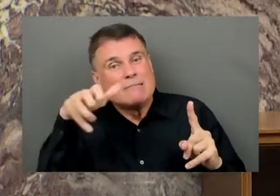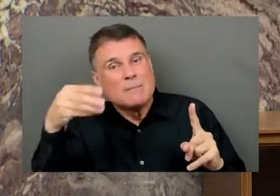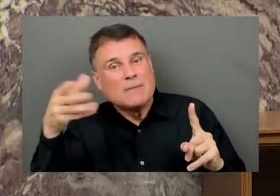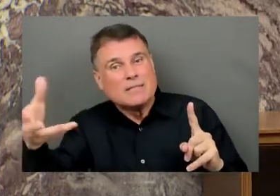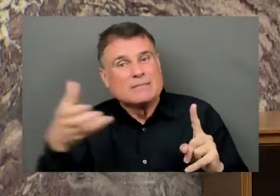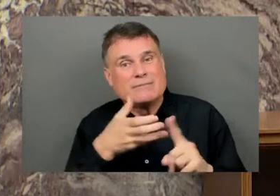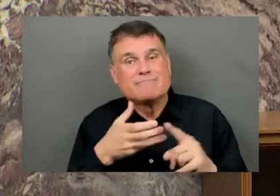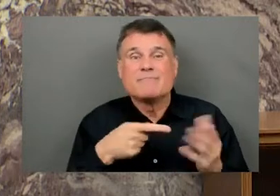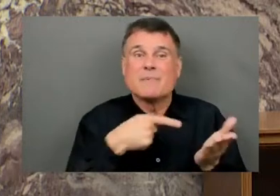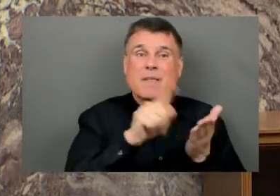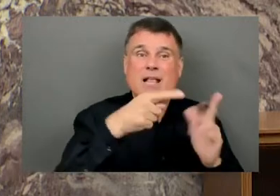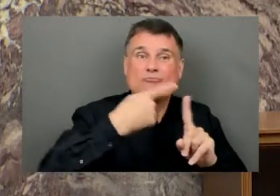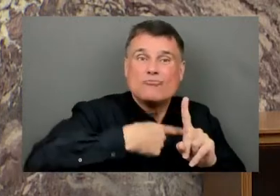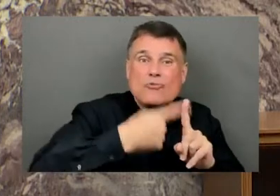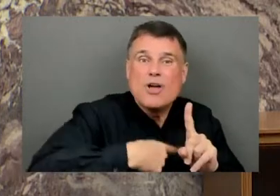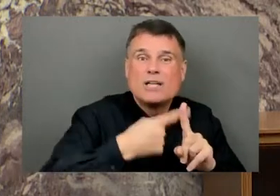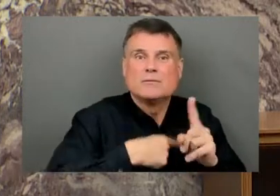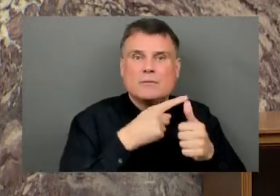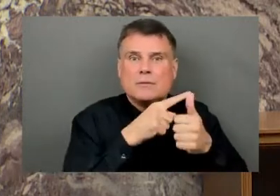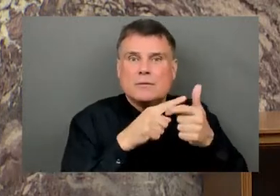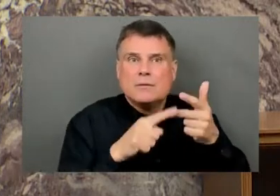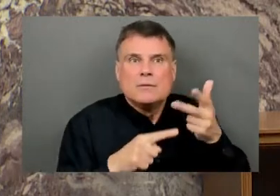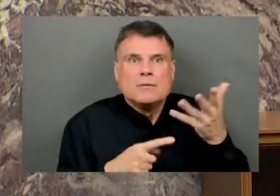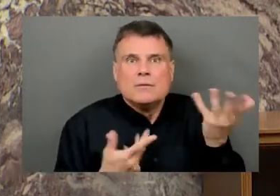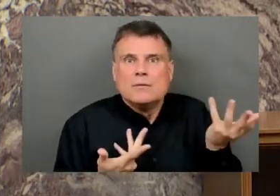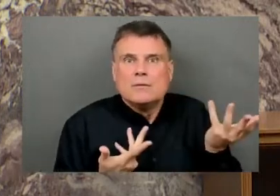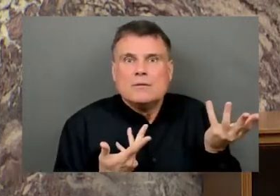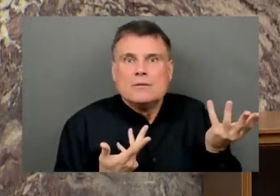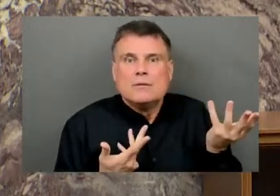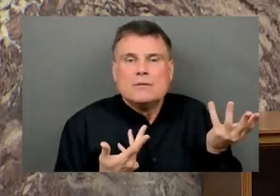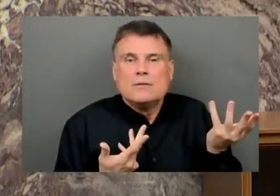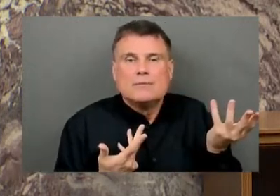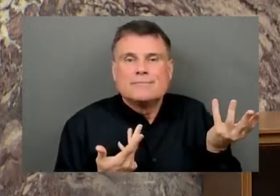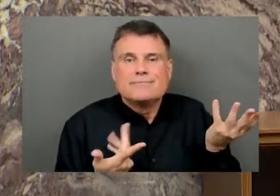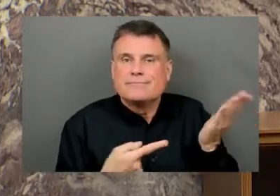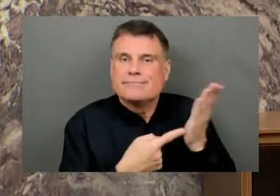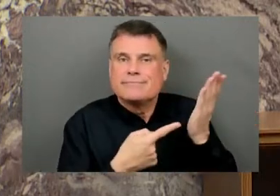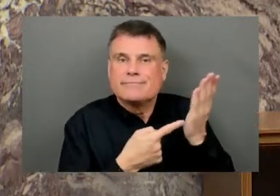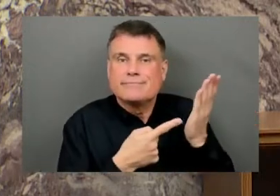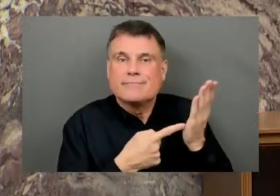on pain and ignore people like Pamela?